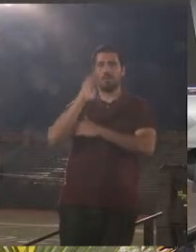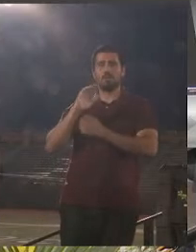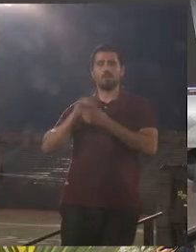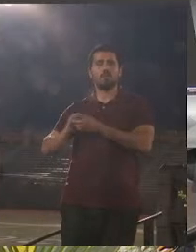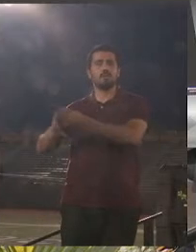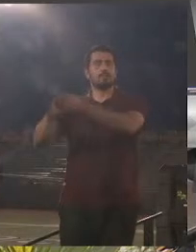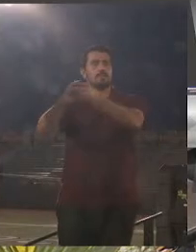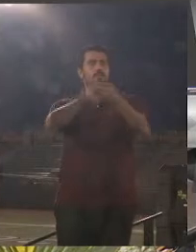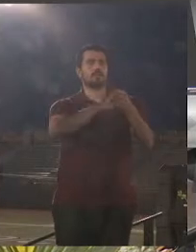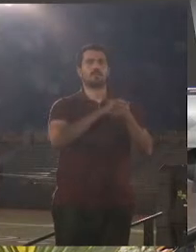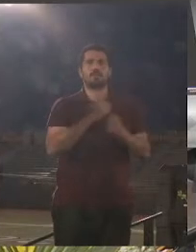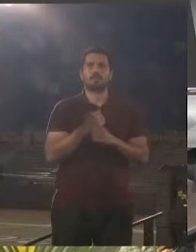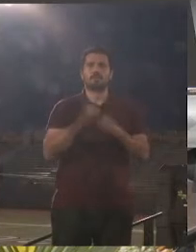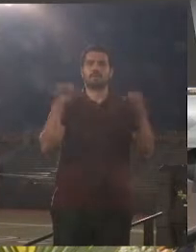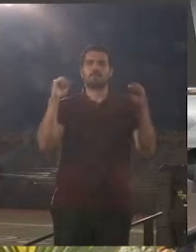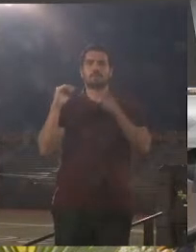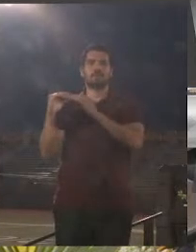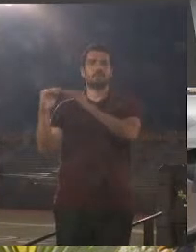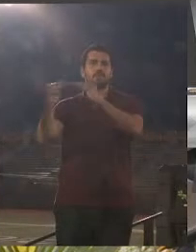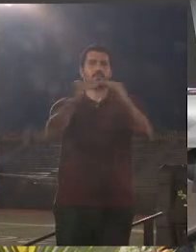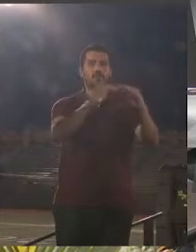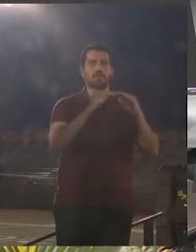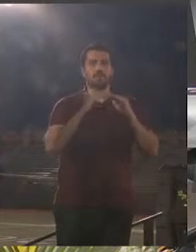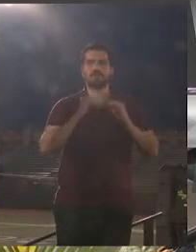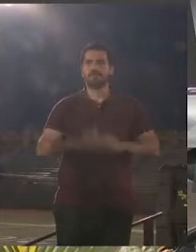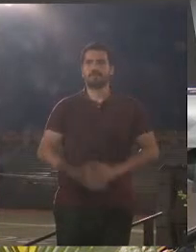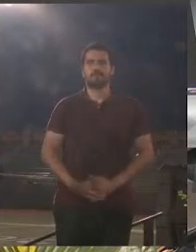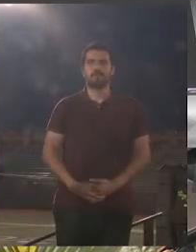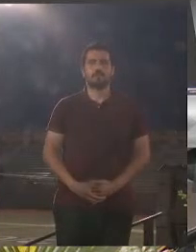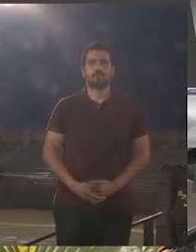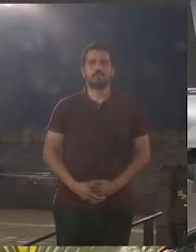God, indivisible, with liberty and justice for all.